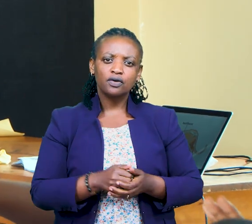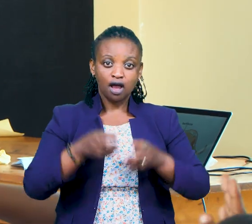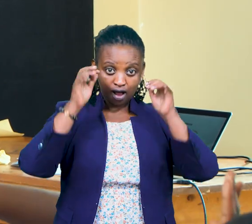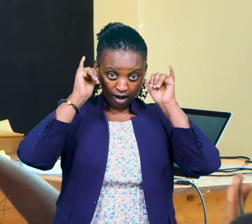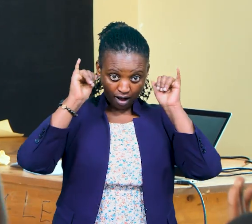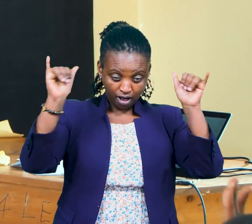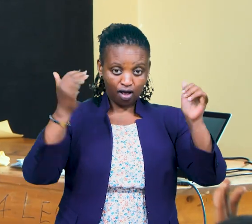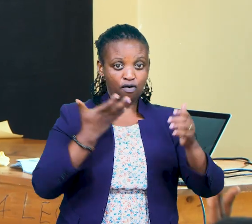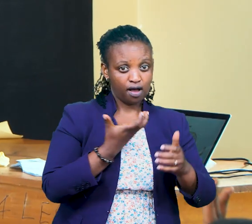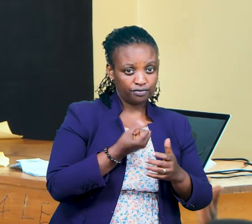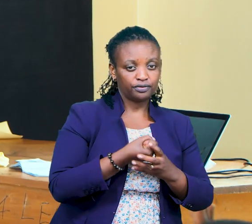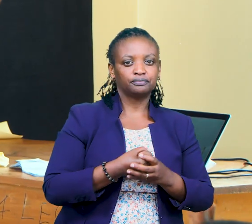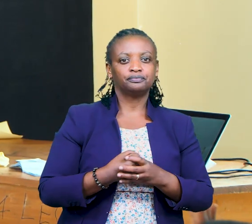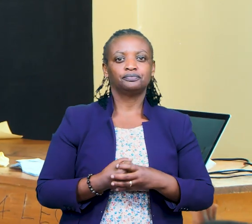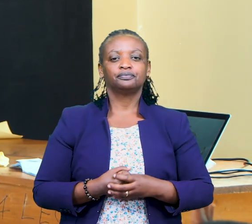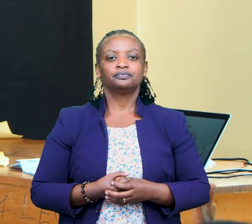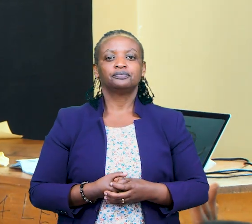cow.